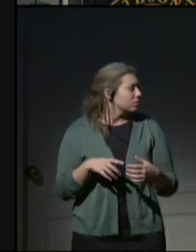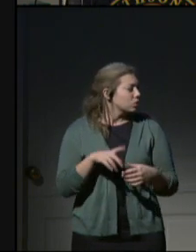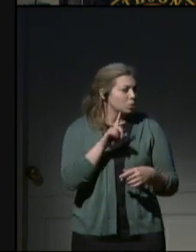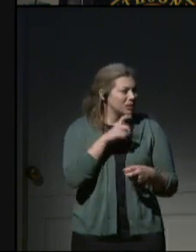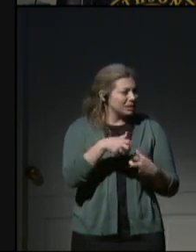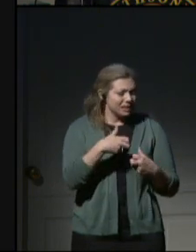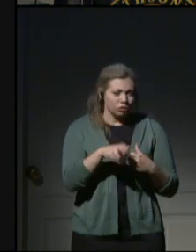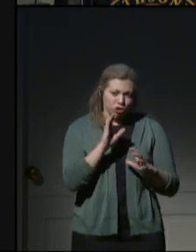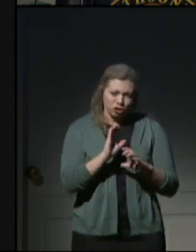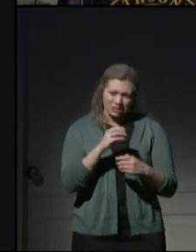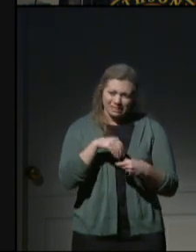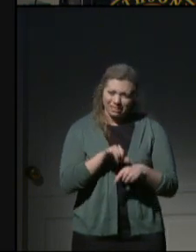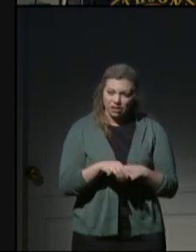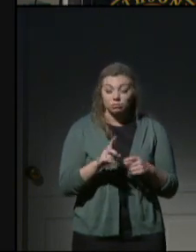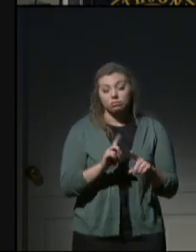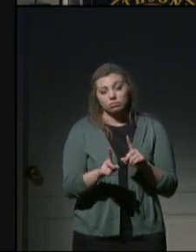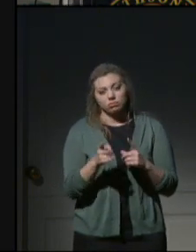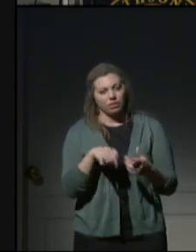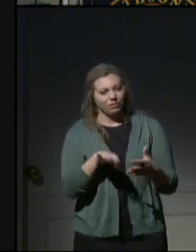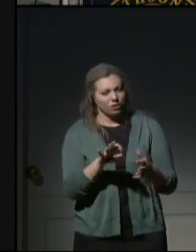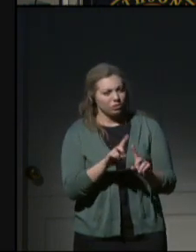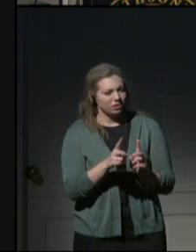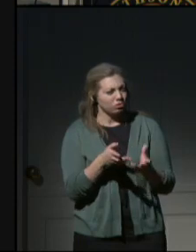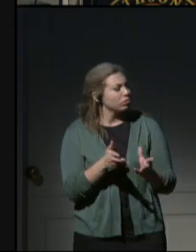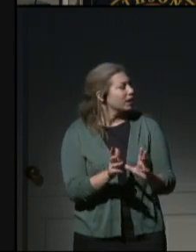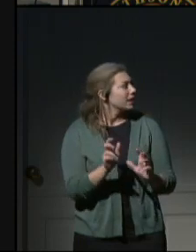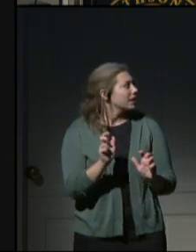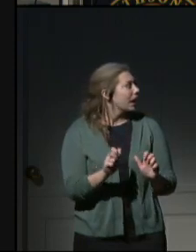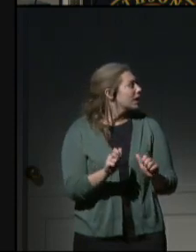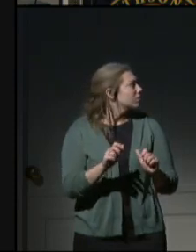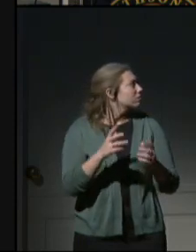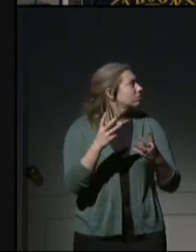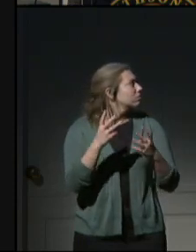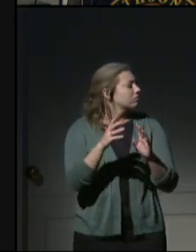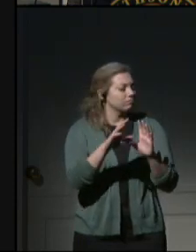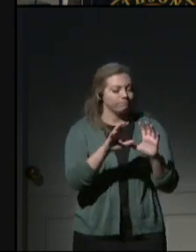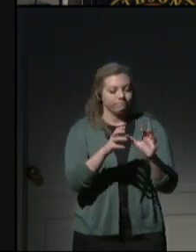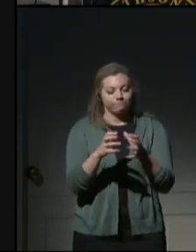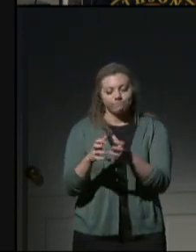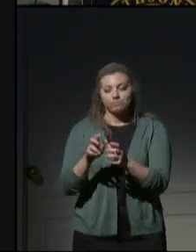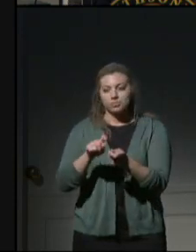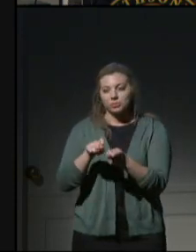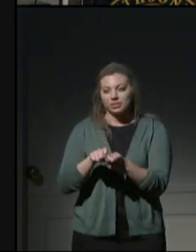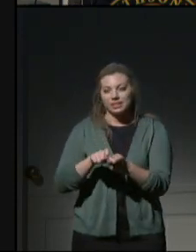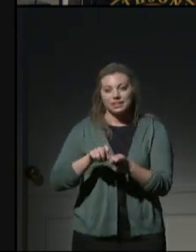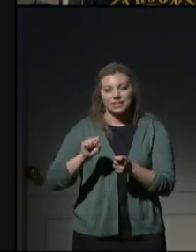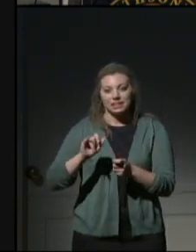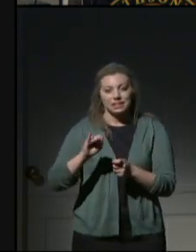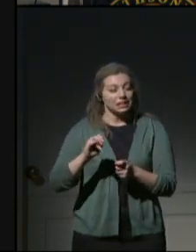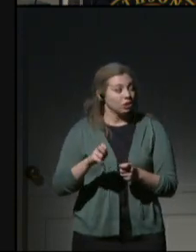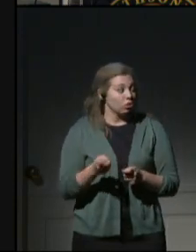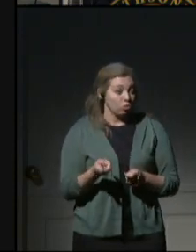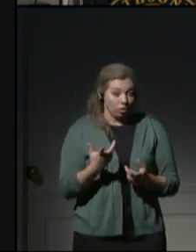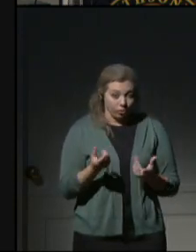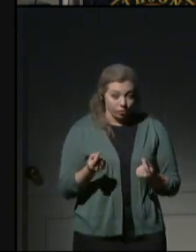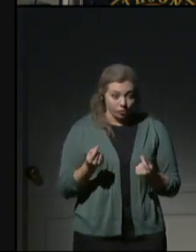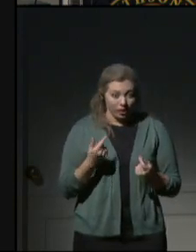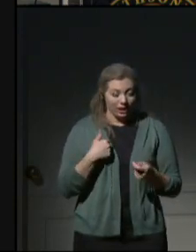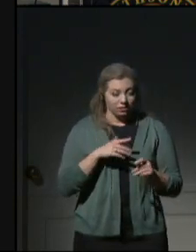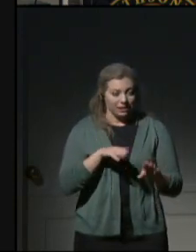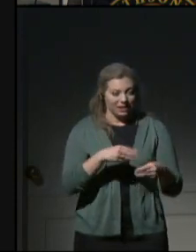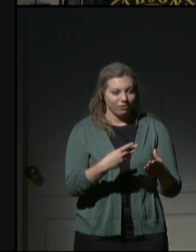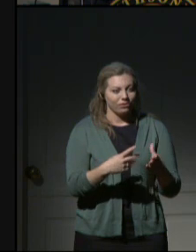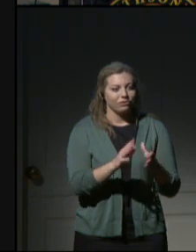it's hard to search in there, but I found some ways to classify entire scenes, and then, one way is I can give it a